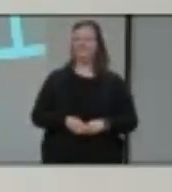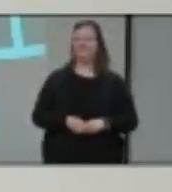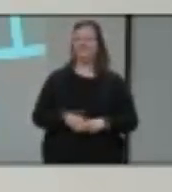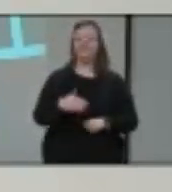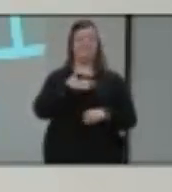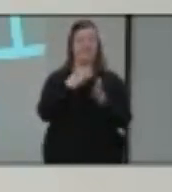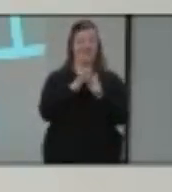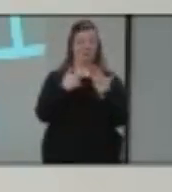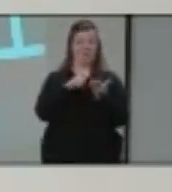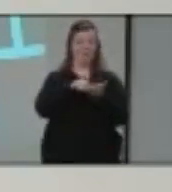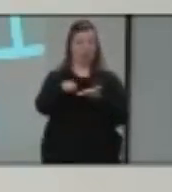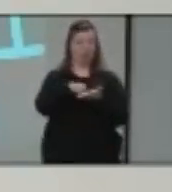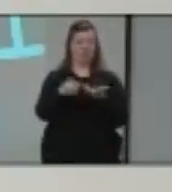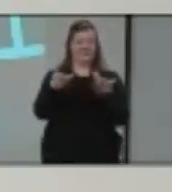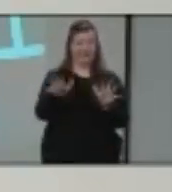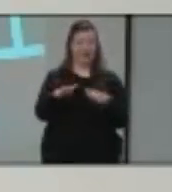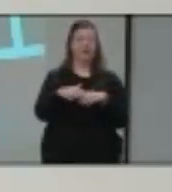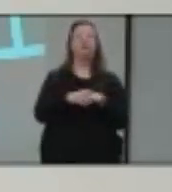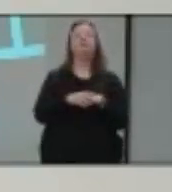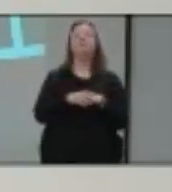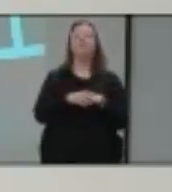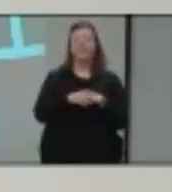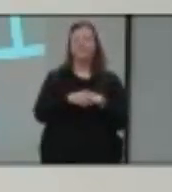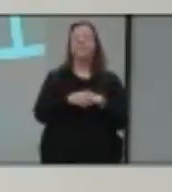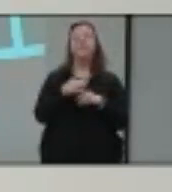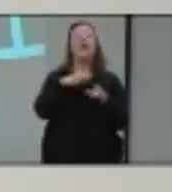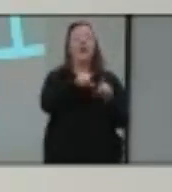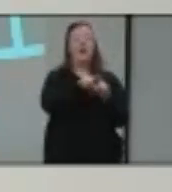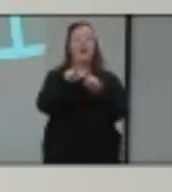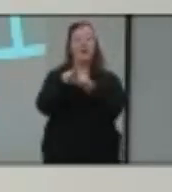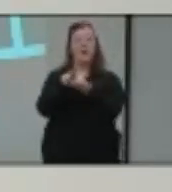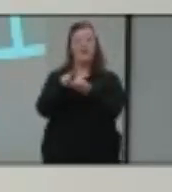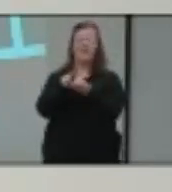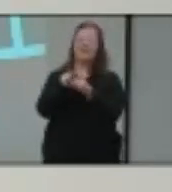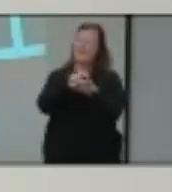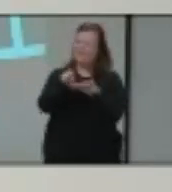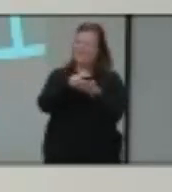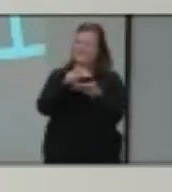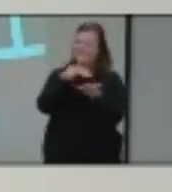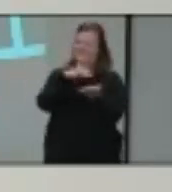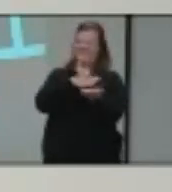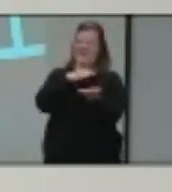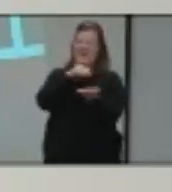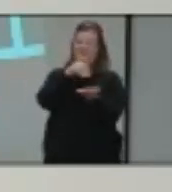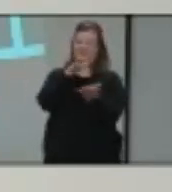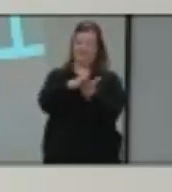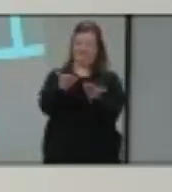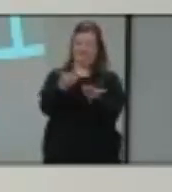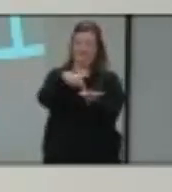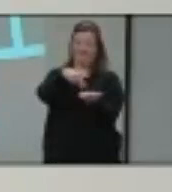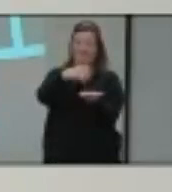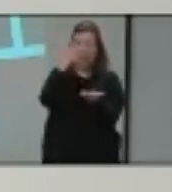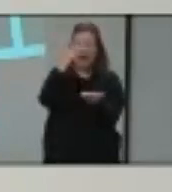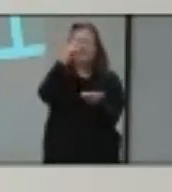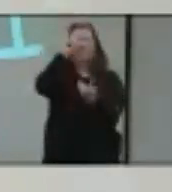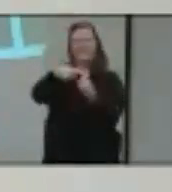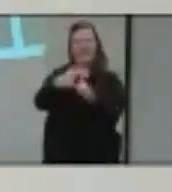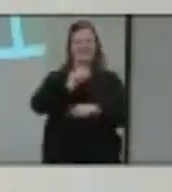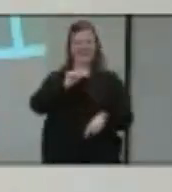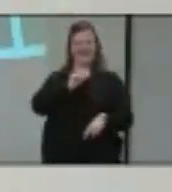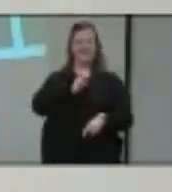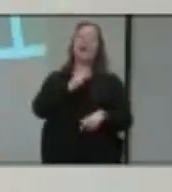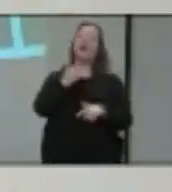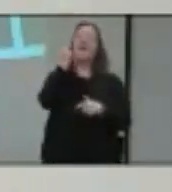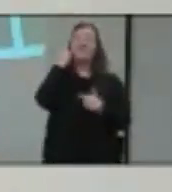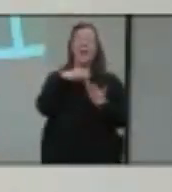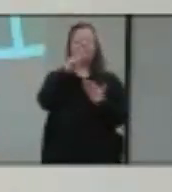So when I wrote my book, I also wrote it with myself, in mind. I get bored reading